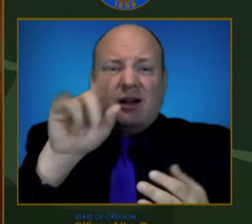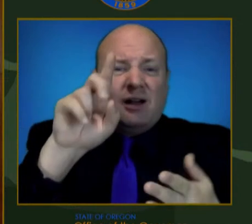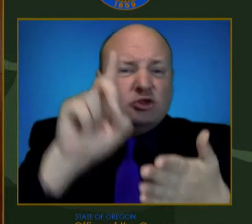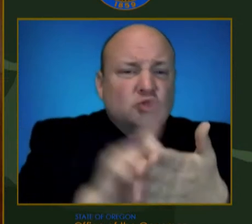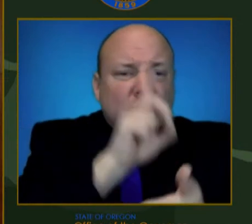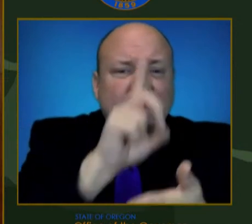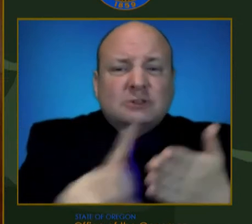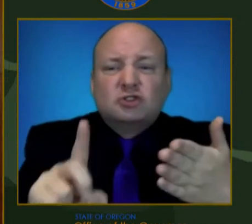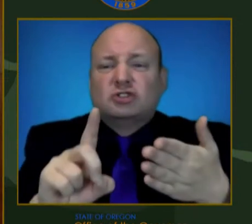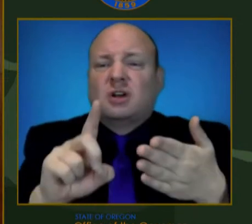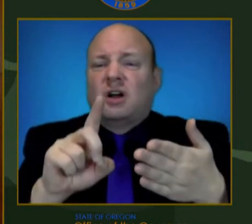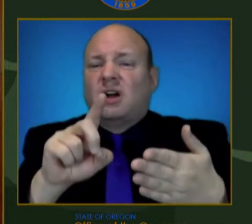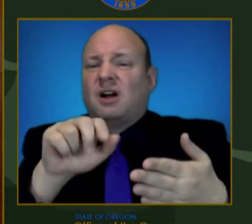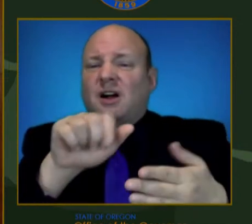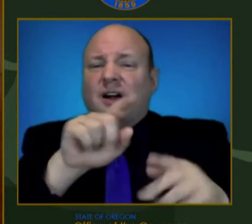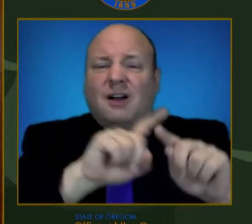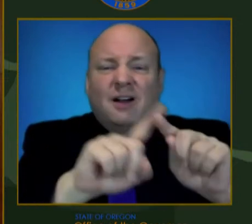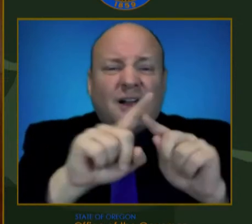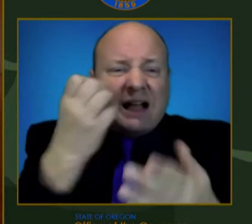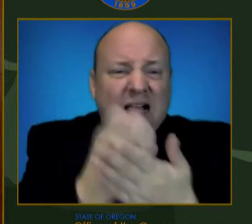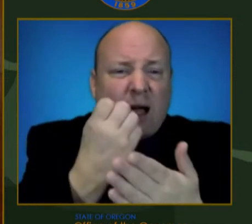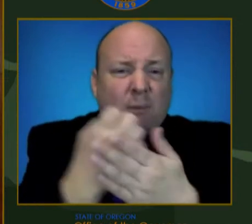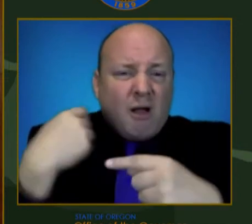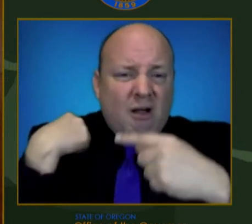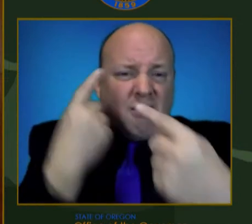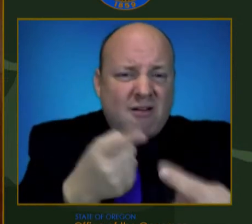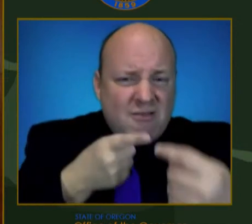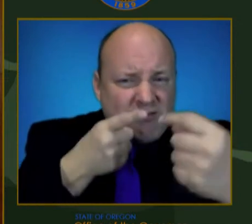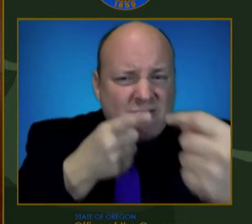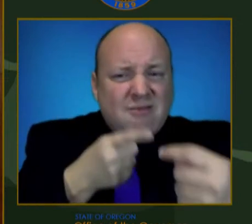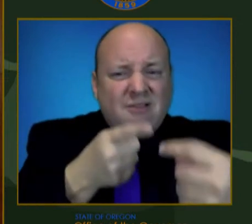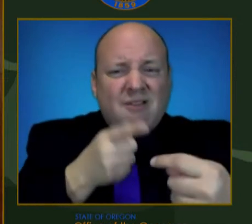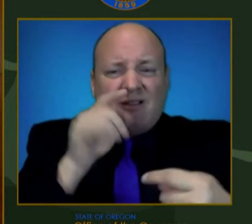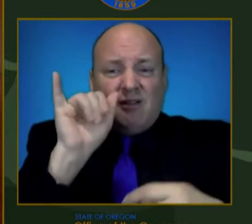for generations, simply due to who they are,